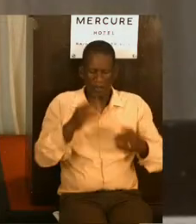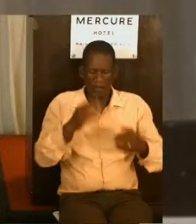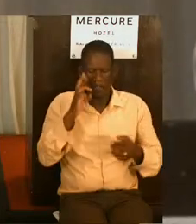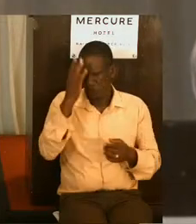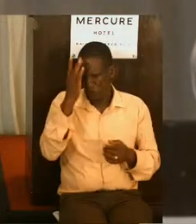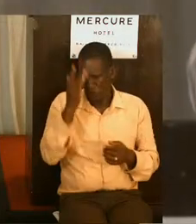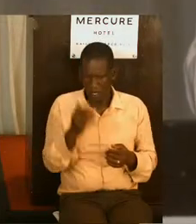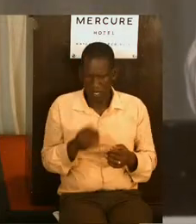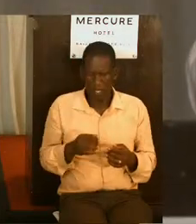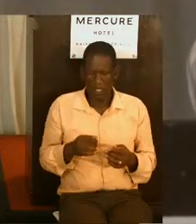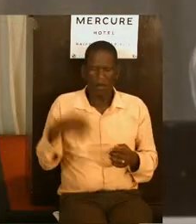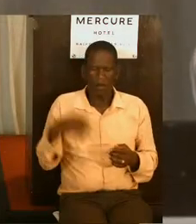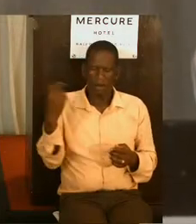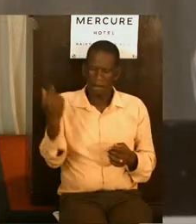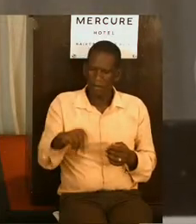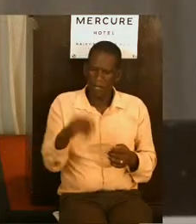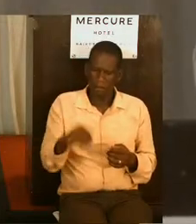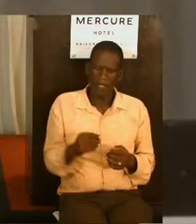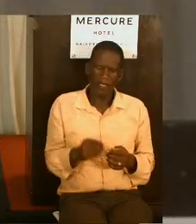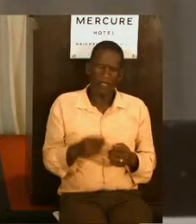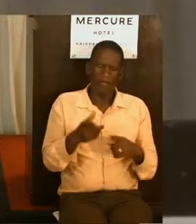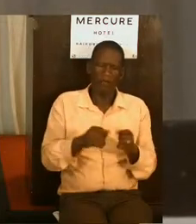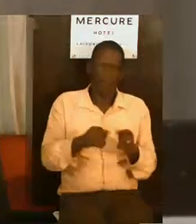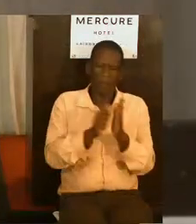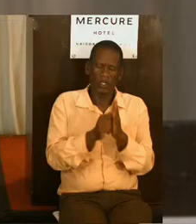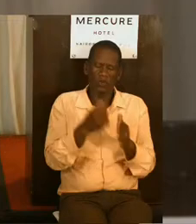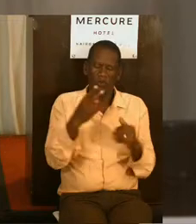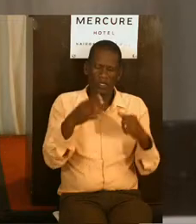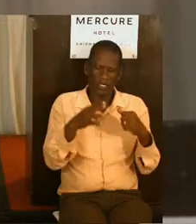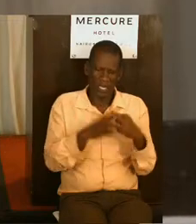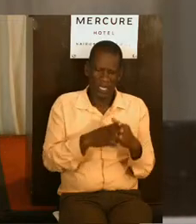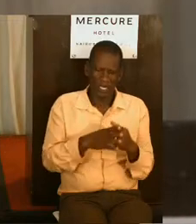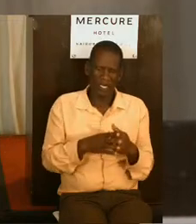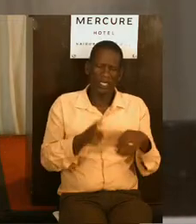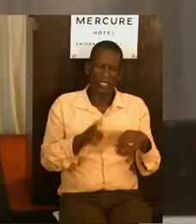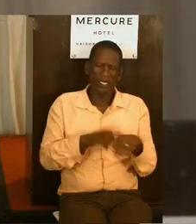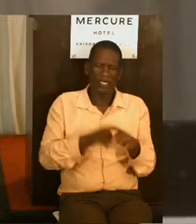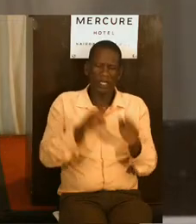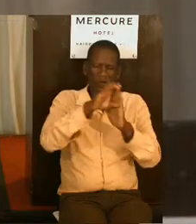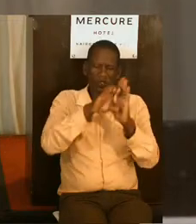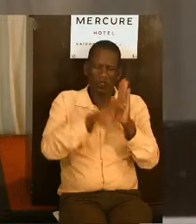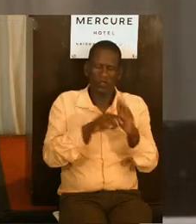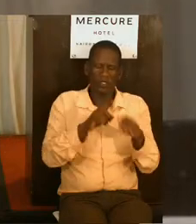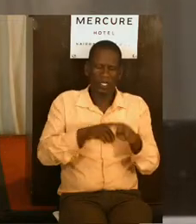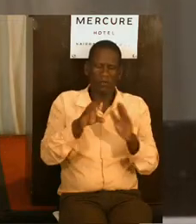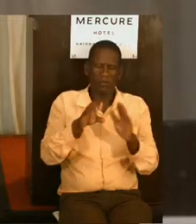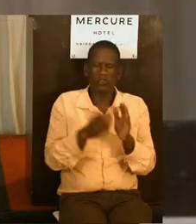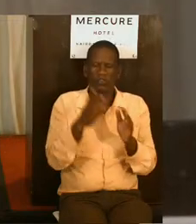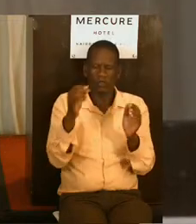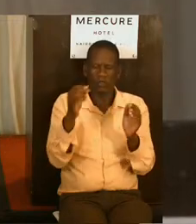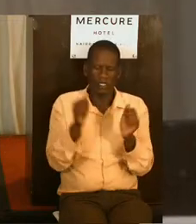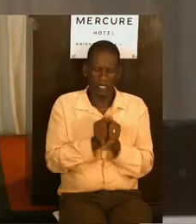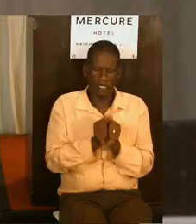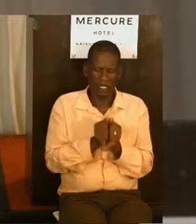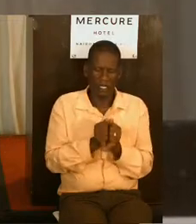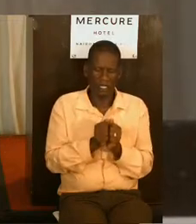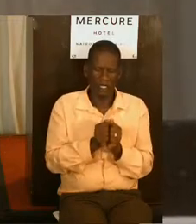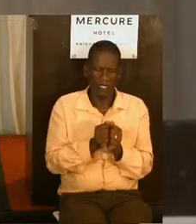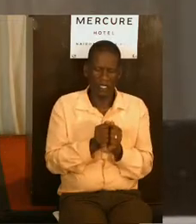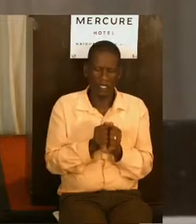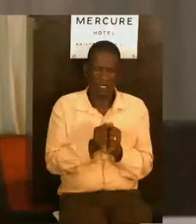a corporal punishment according to article 29 wakati Constitution 2010 was